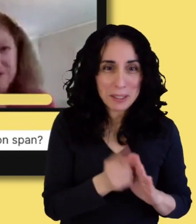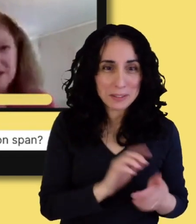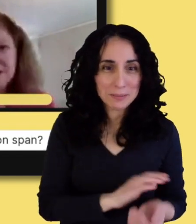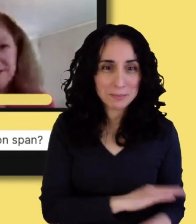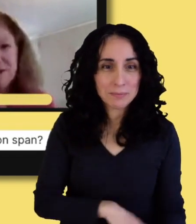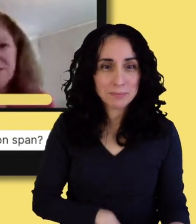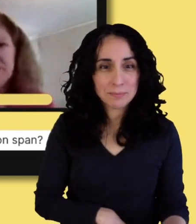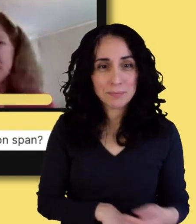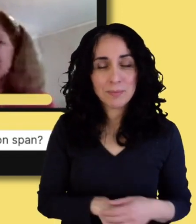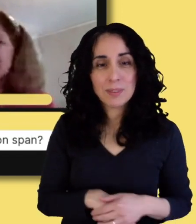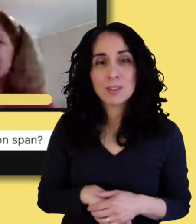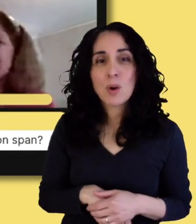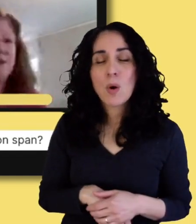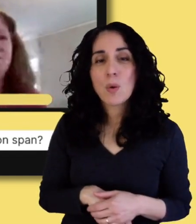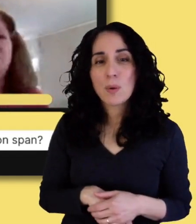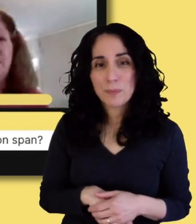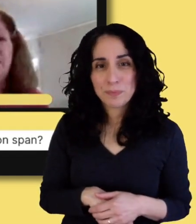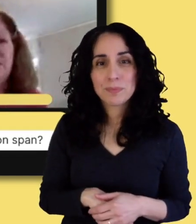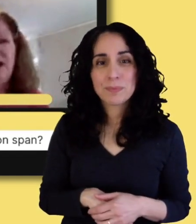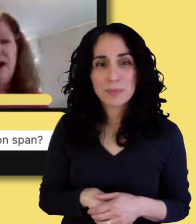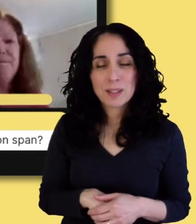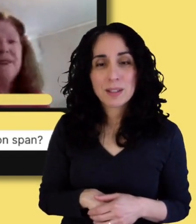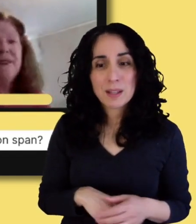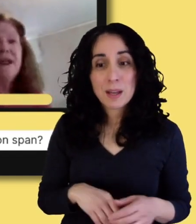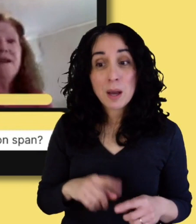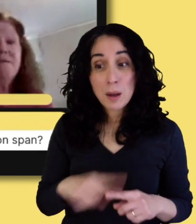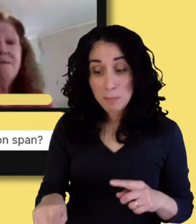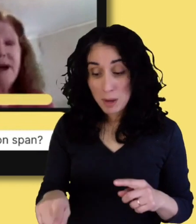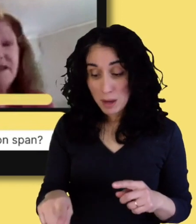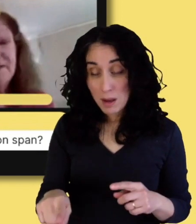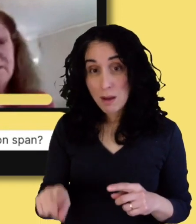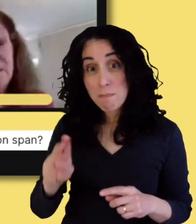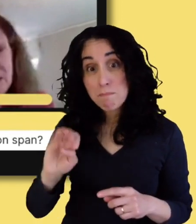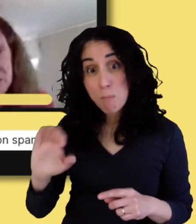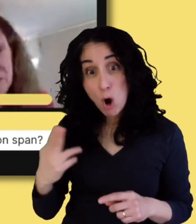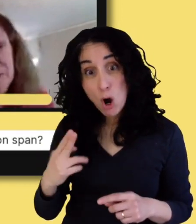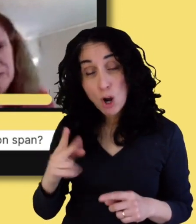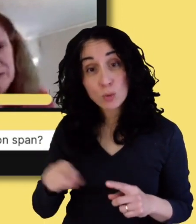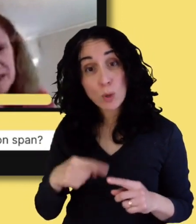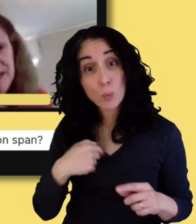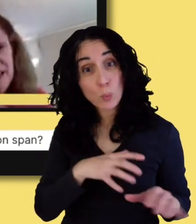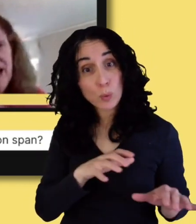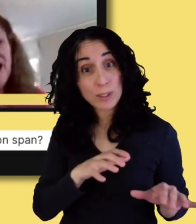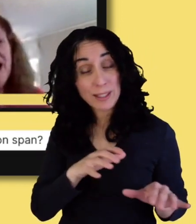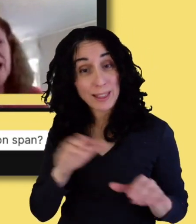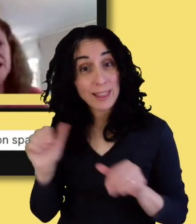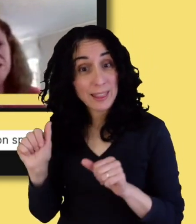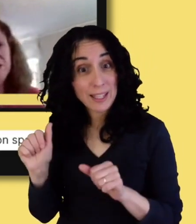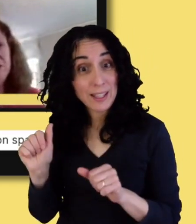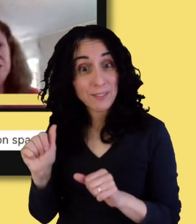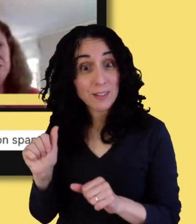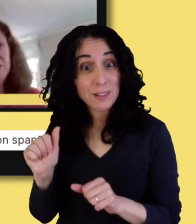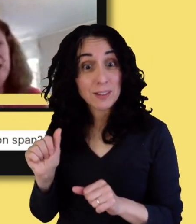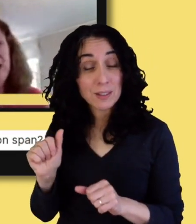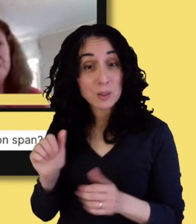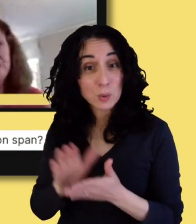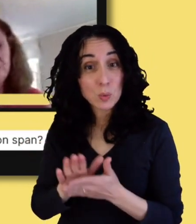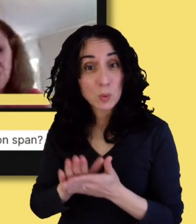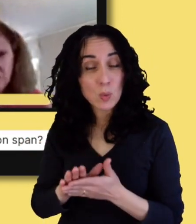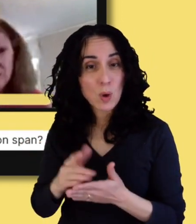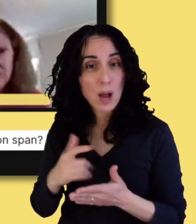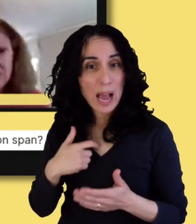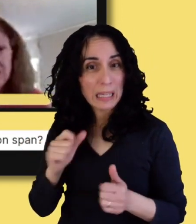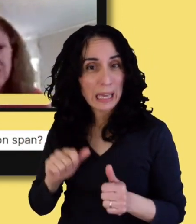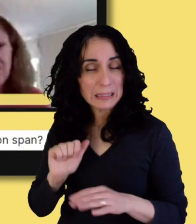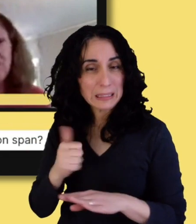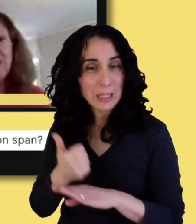got to stop, shift gears, give them something to do, and move on. By March, when we were leaving, I can do